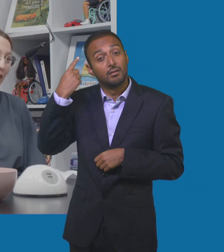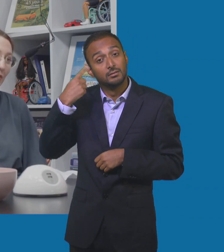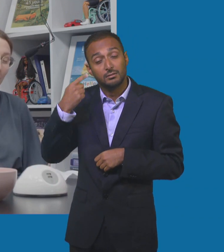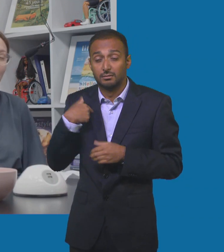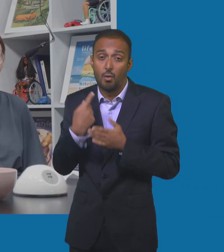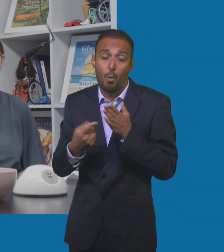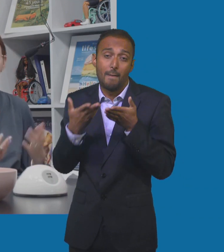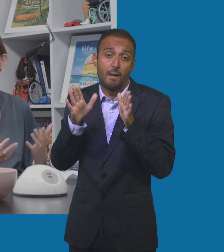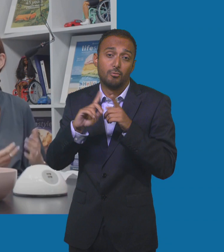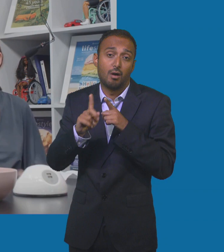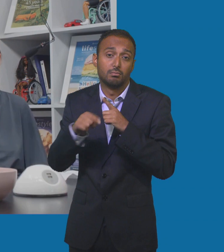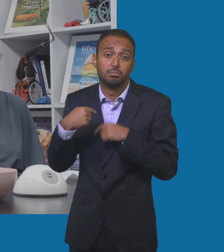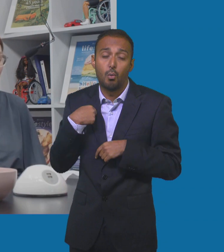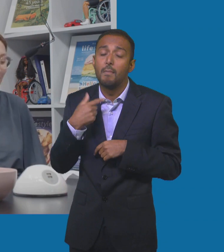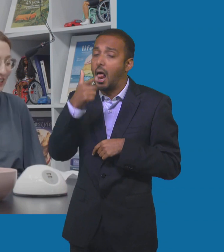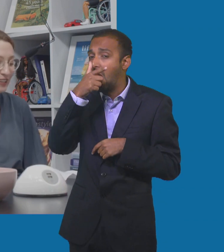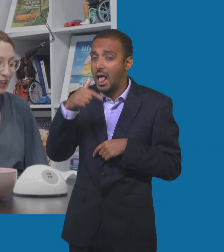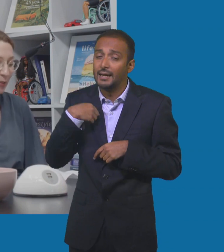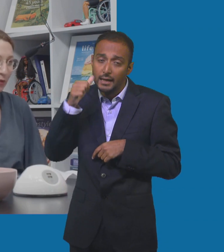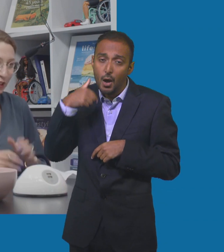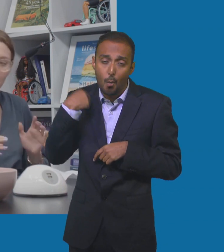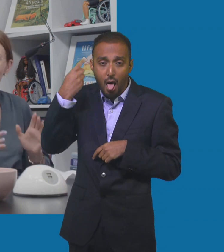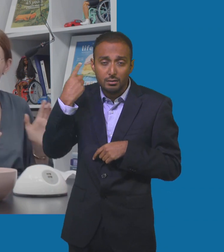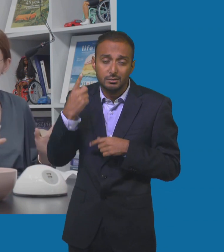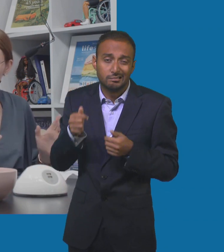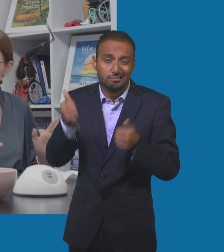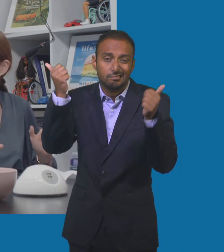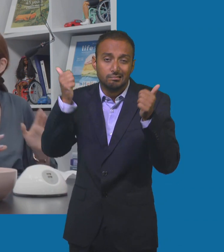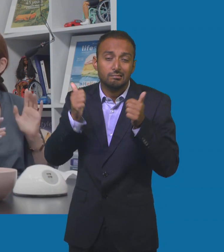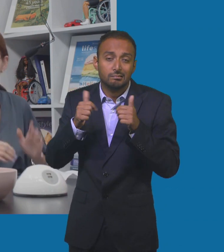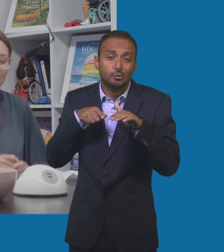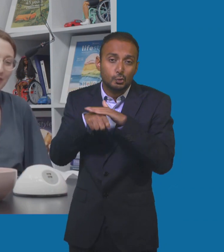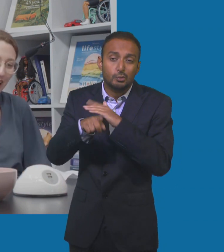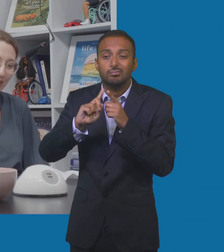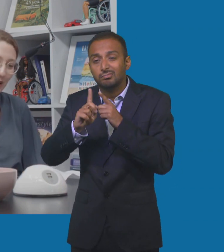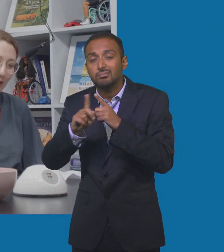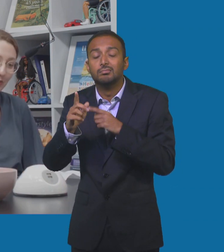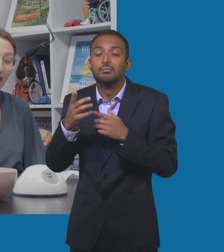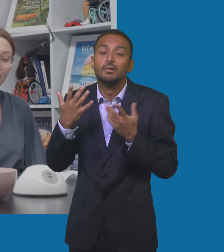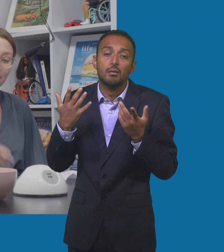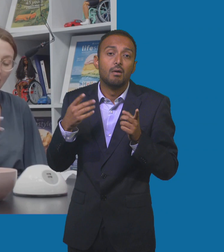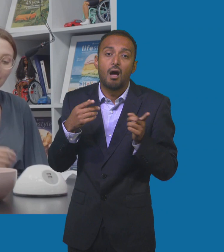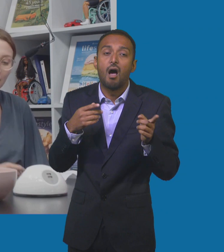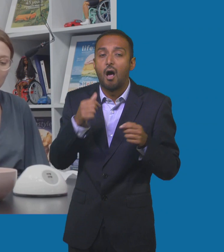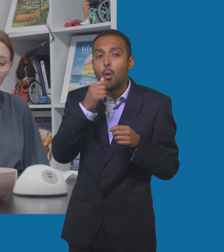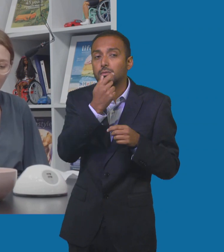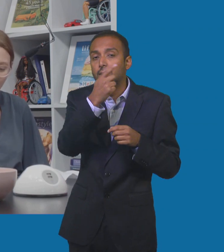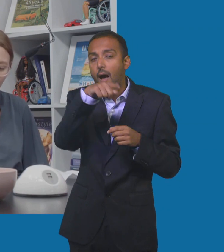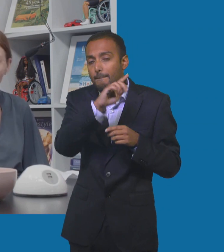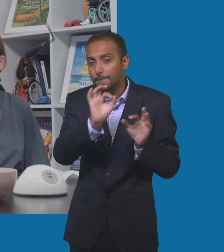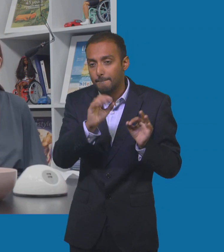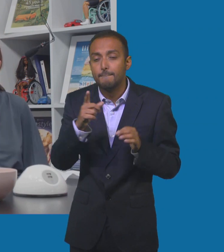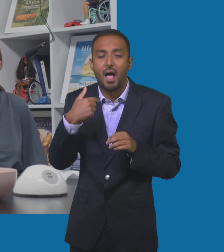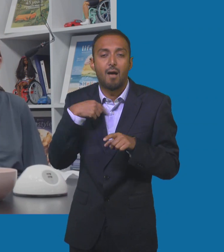public transport in London meets my needs. I know it doesn't for everybody. But yeah, I'm trying to go as net zero as possible, so I don't even have a car. But I've had the chance